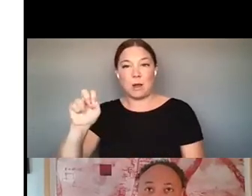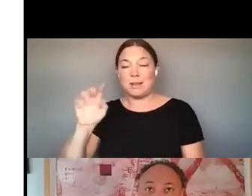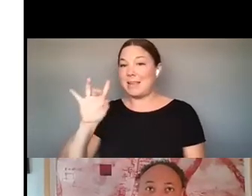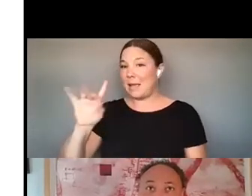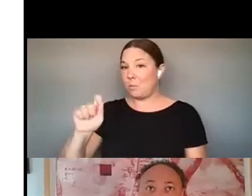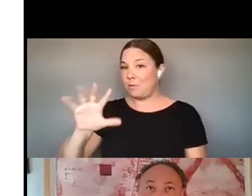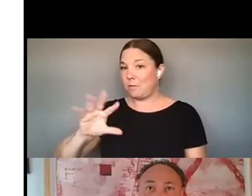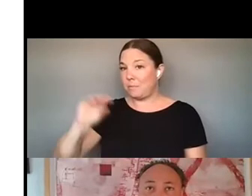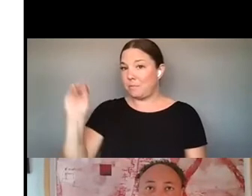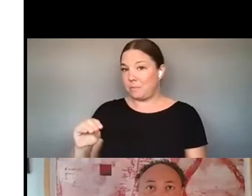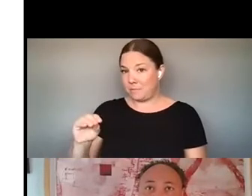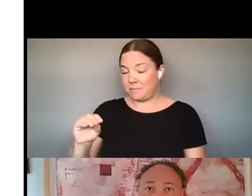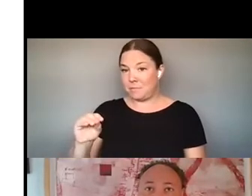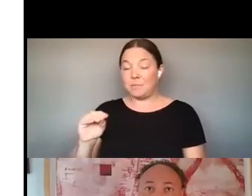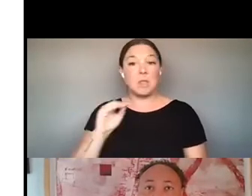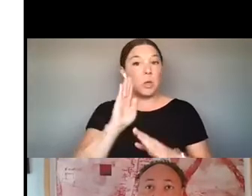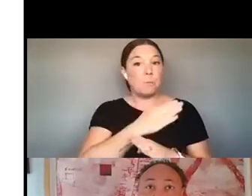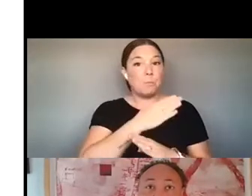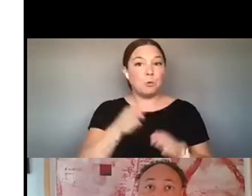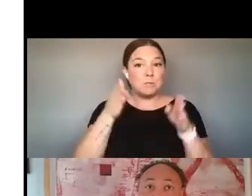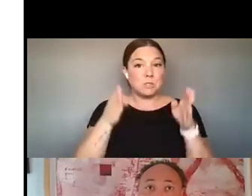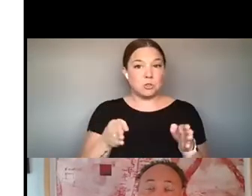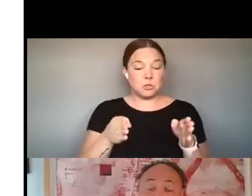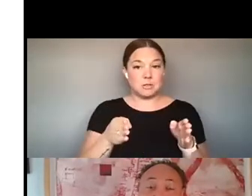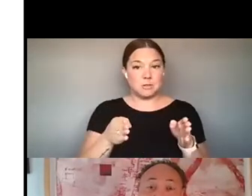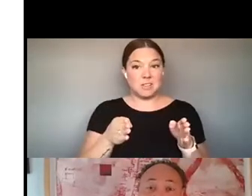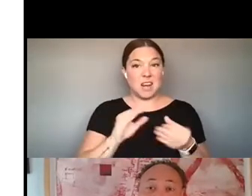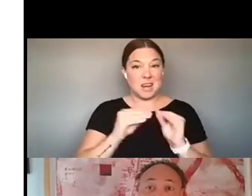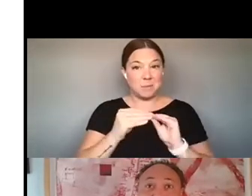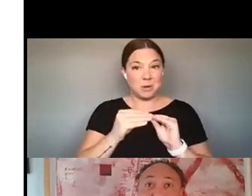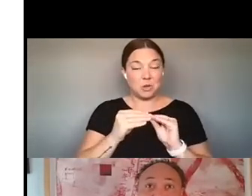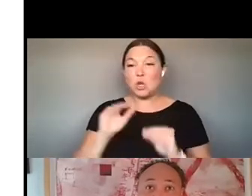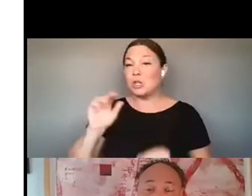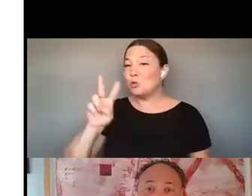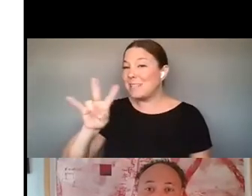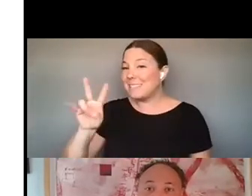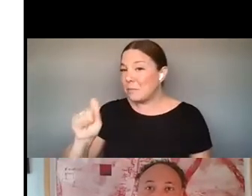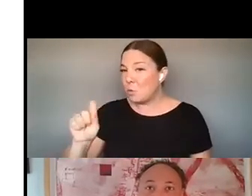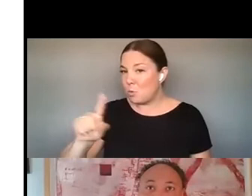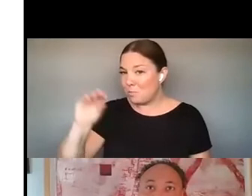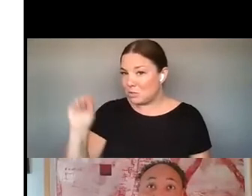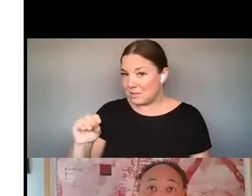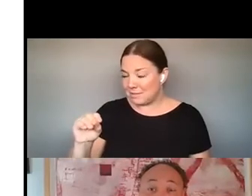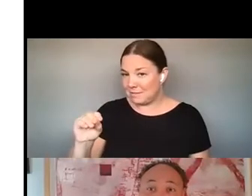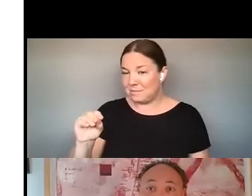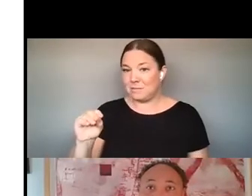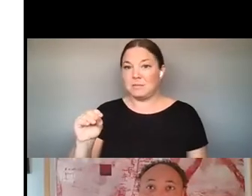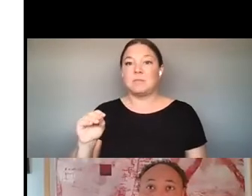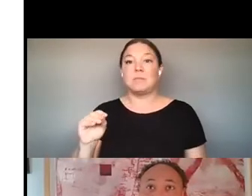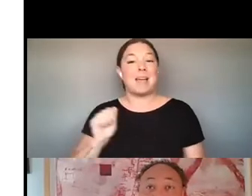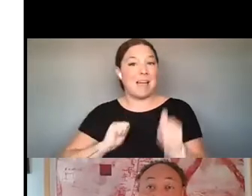musicians experienced an unemployment rate of 27.1%, actors